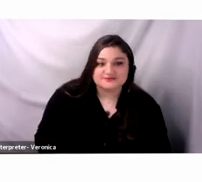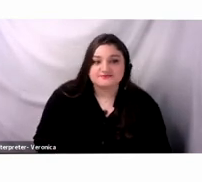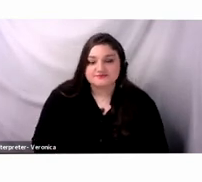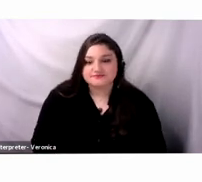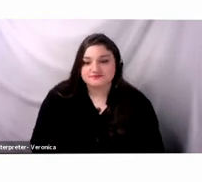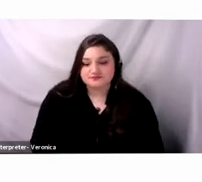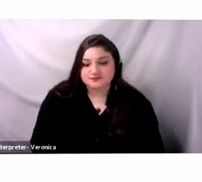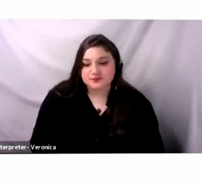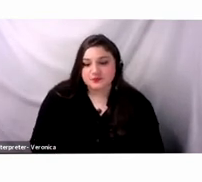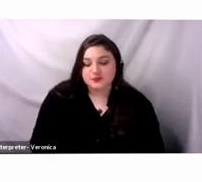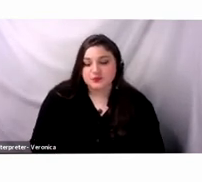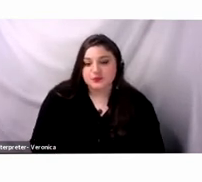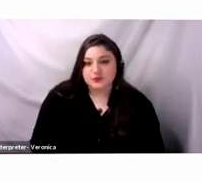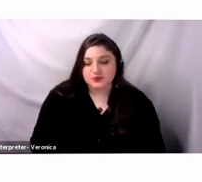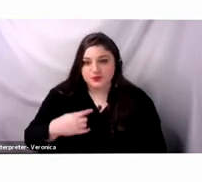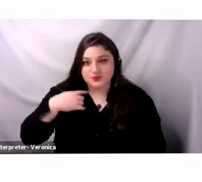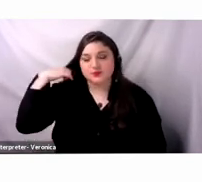Because of that,